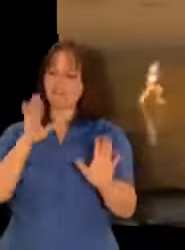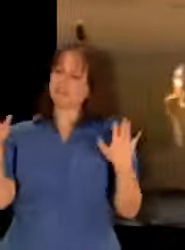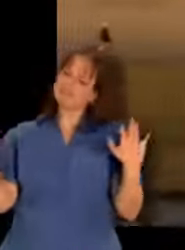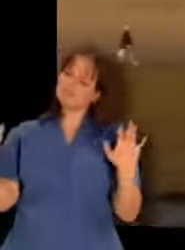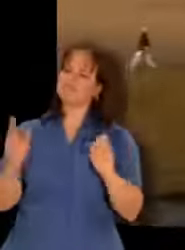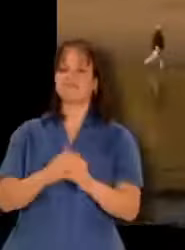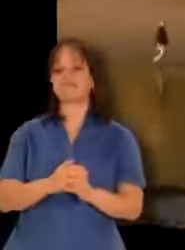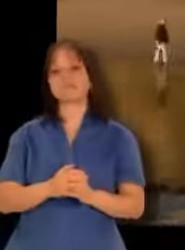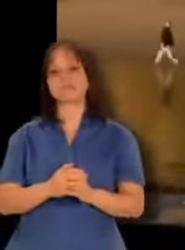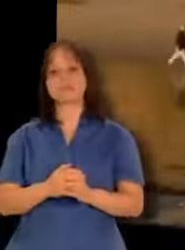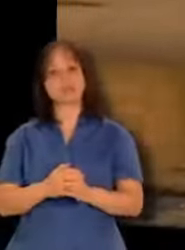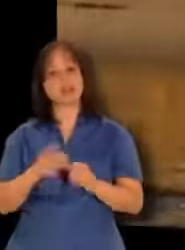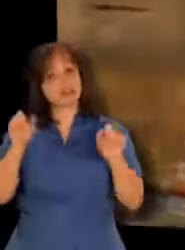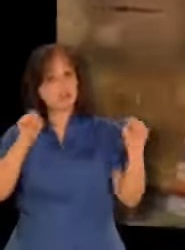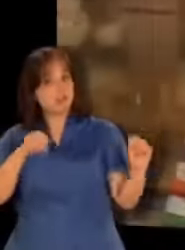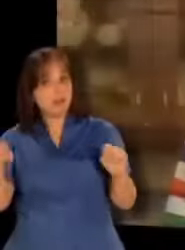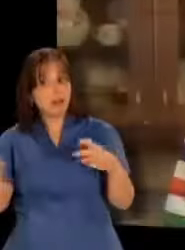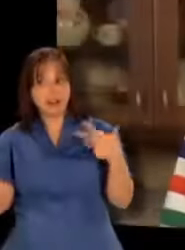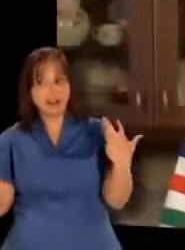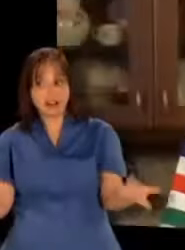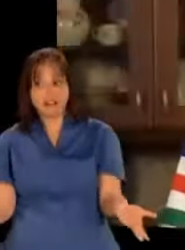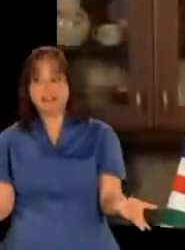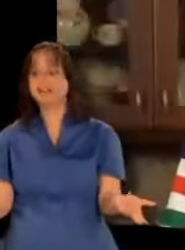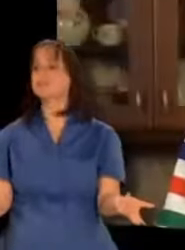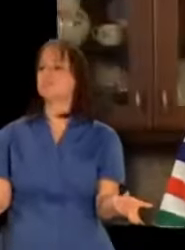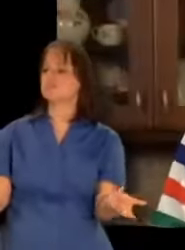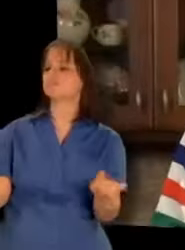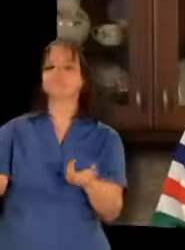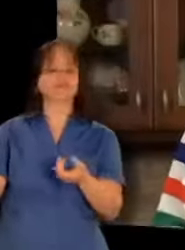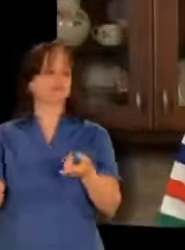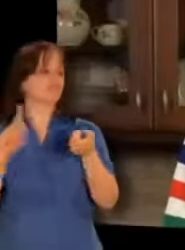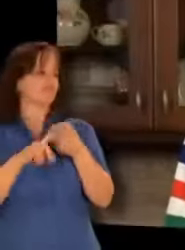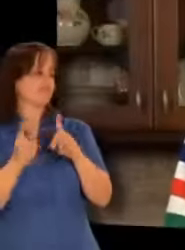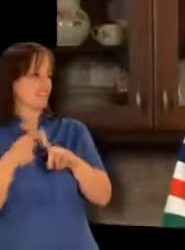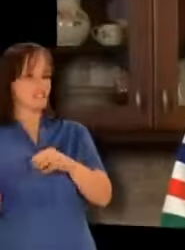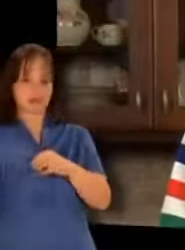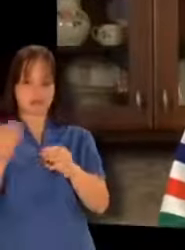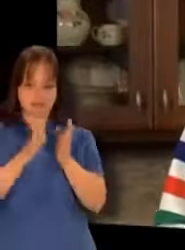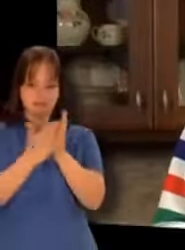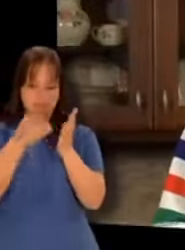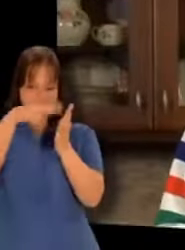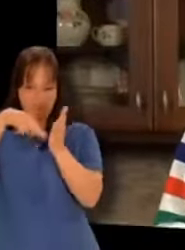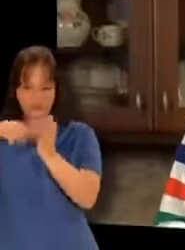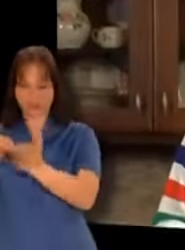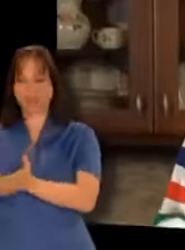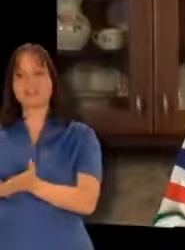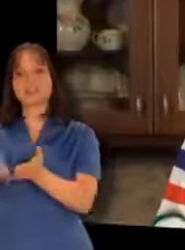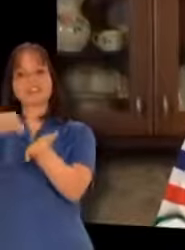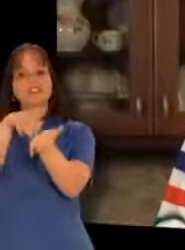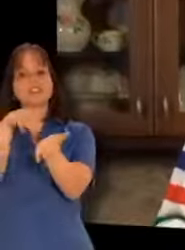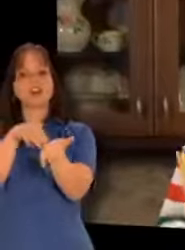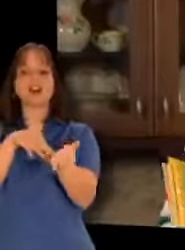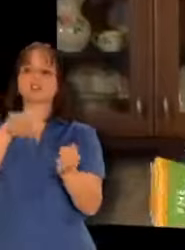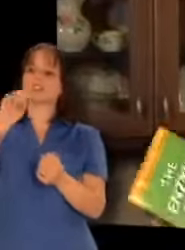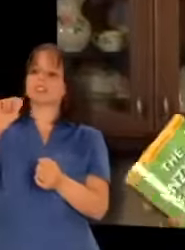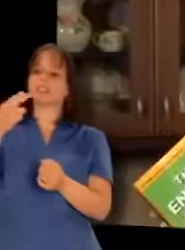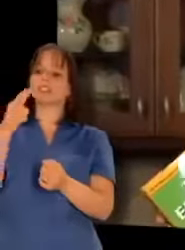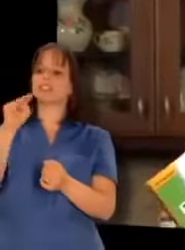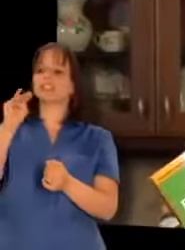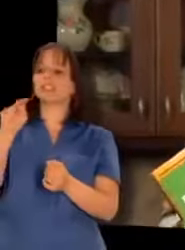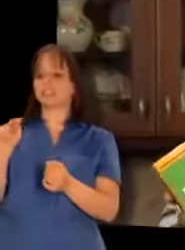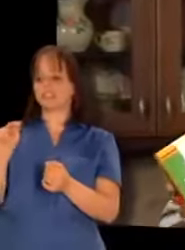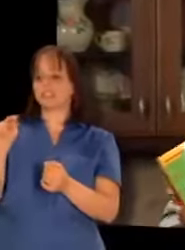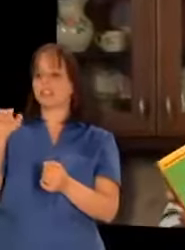were drinking? Was that possible? Well, Stan also gave me this book to read. It was written by Dr. Hiromi